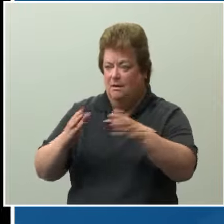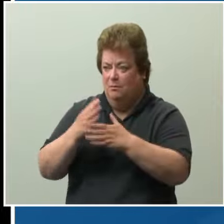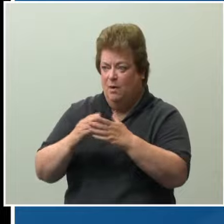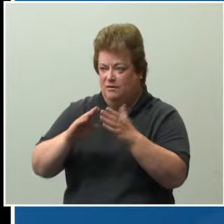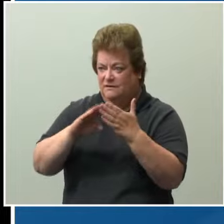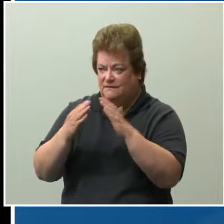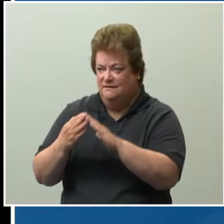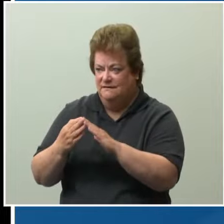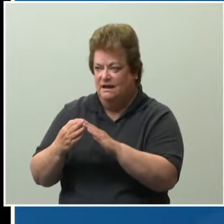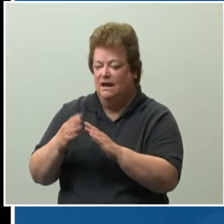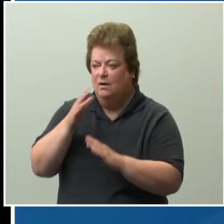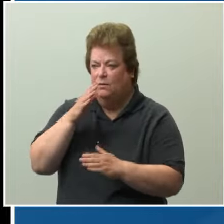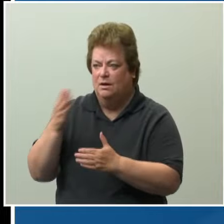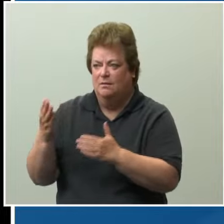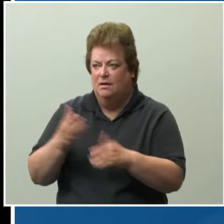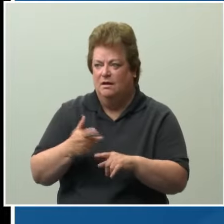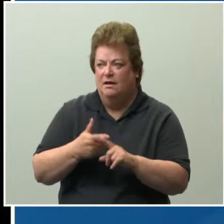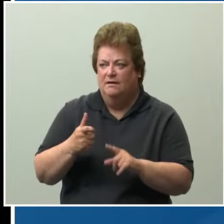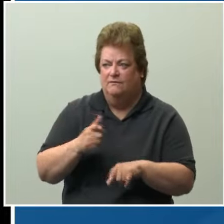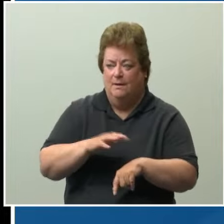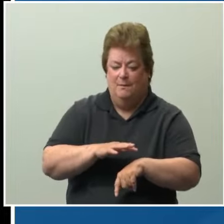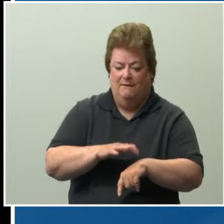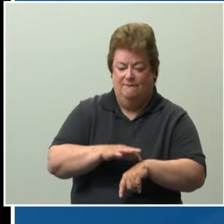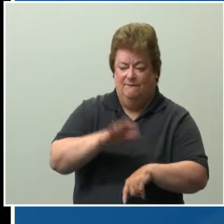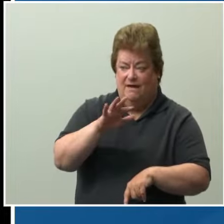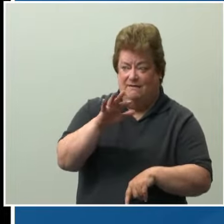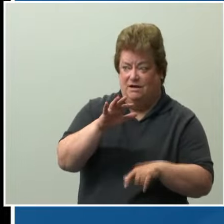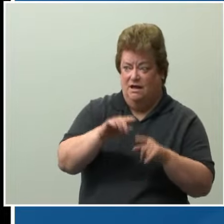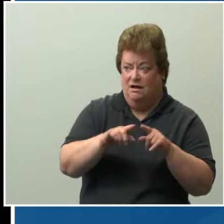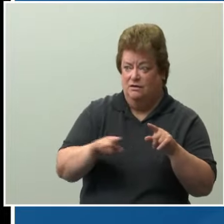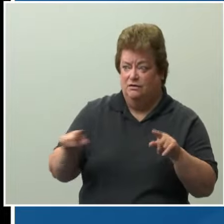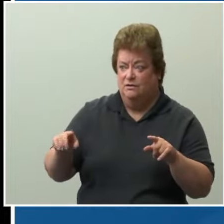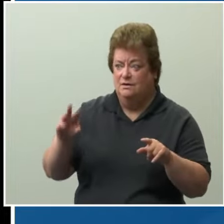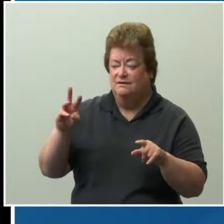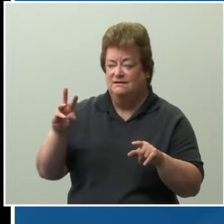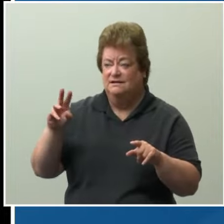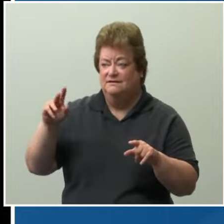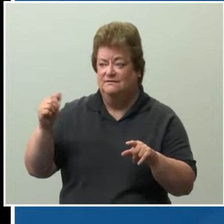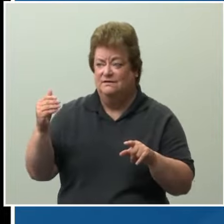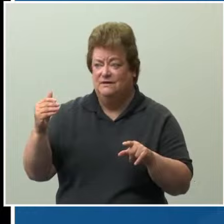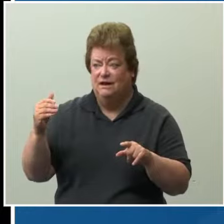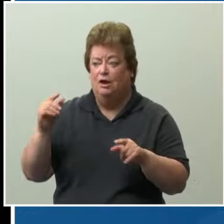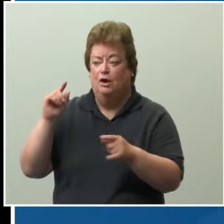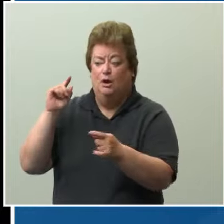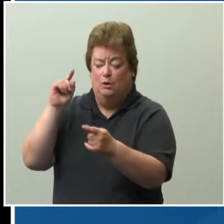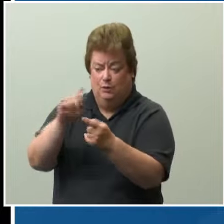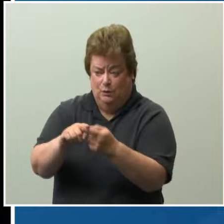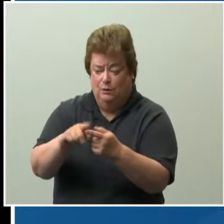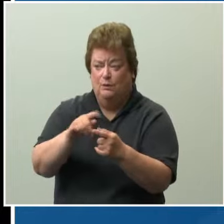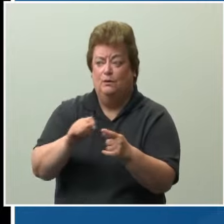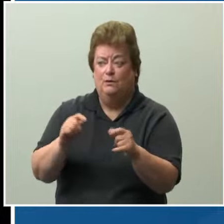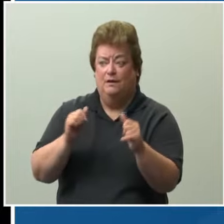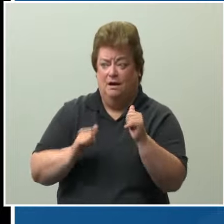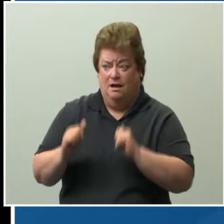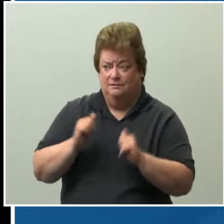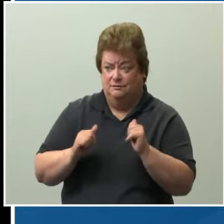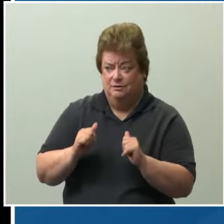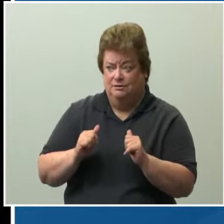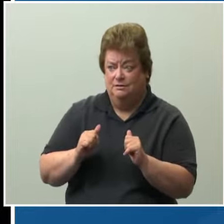will transport people from 5 p.m. to 6:15 p.m. to the concert on